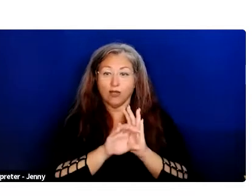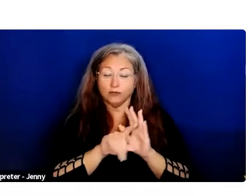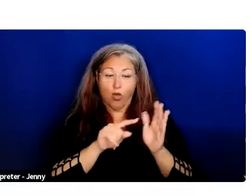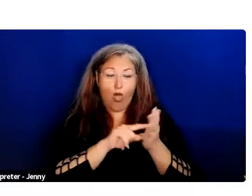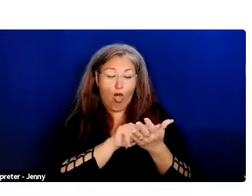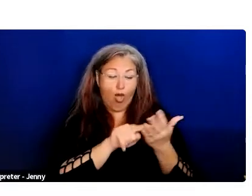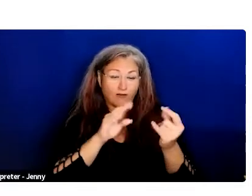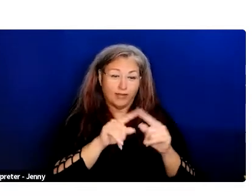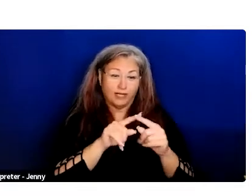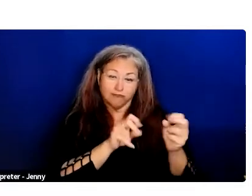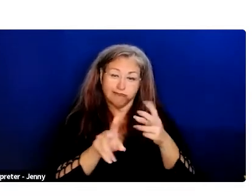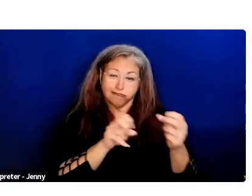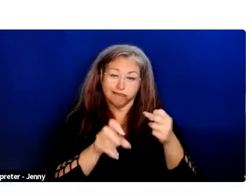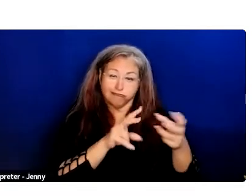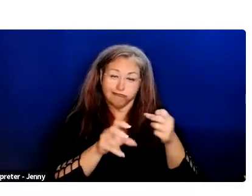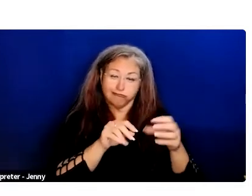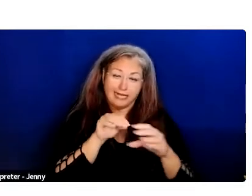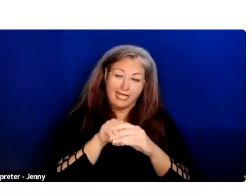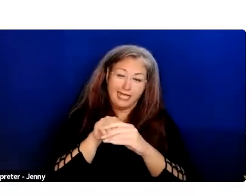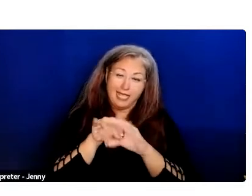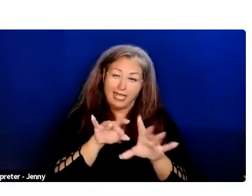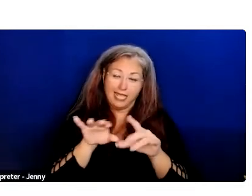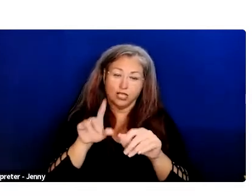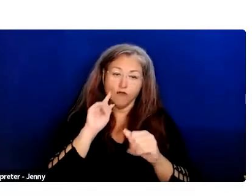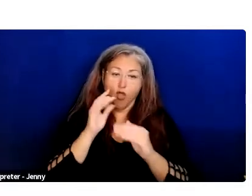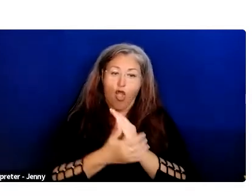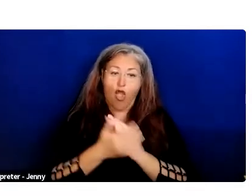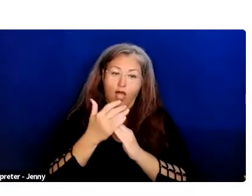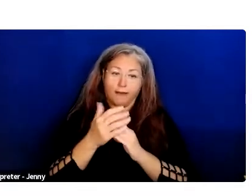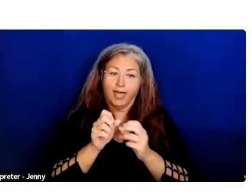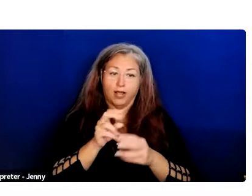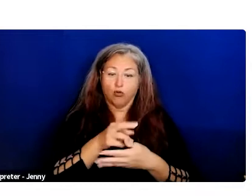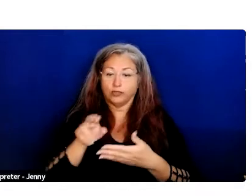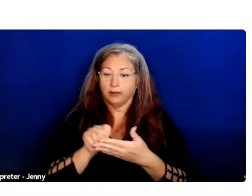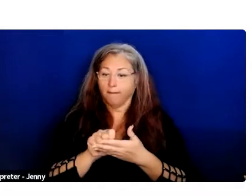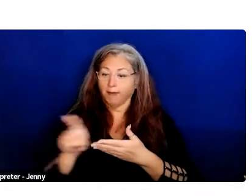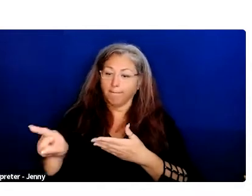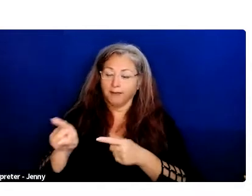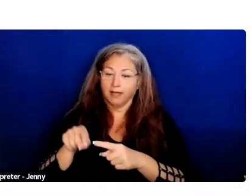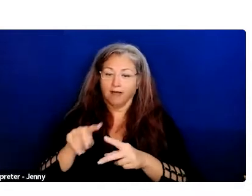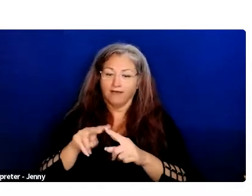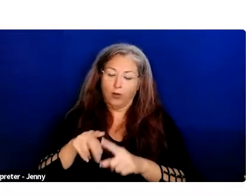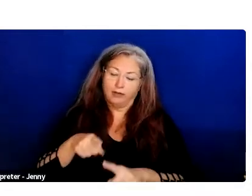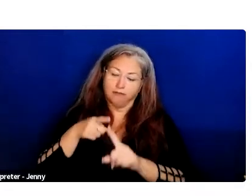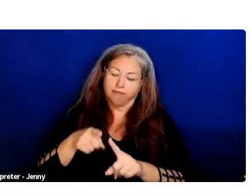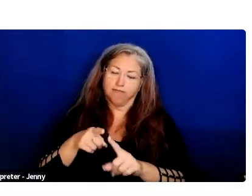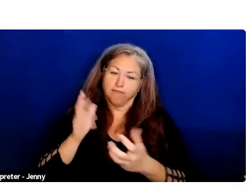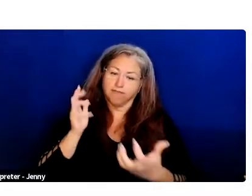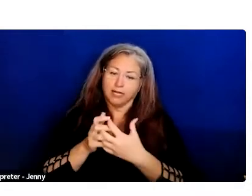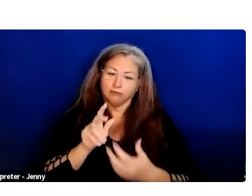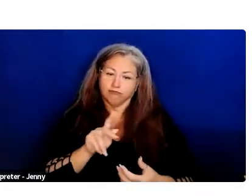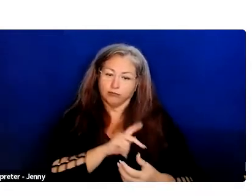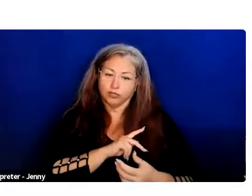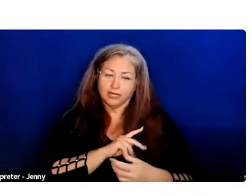that information to automate and give you an output of a very curated, personalized experience.